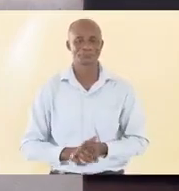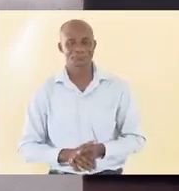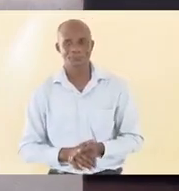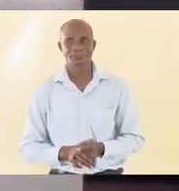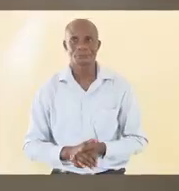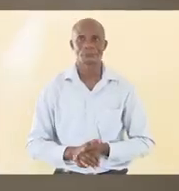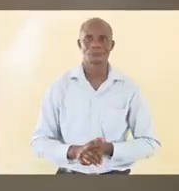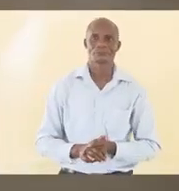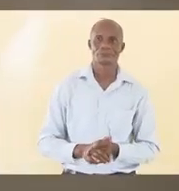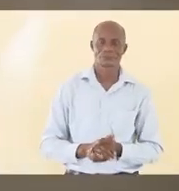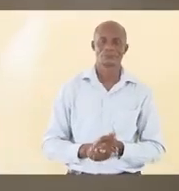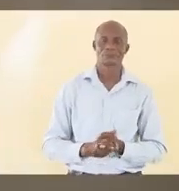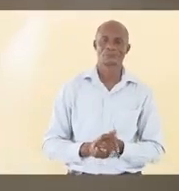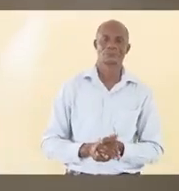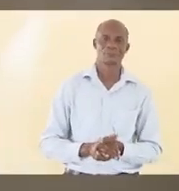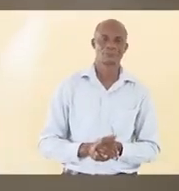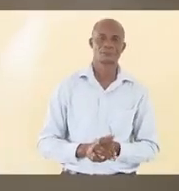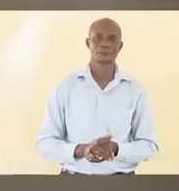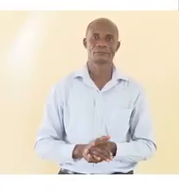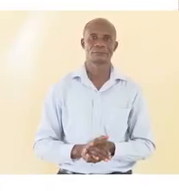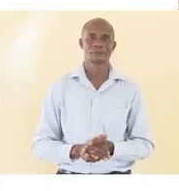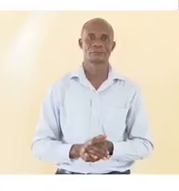applause. Yes, wait a minute.